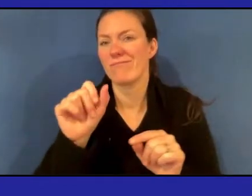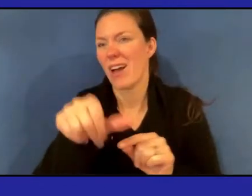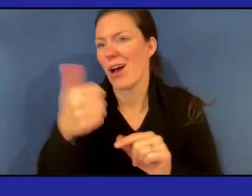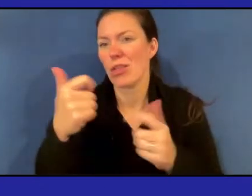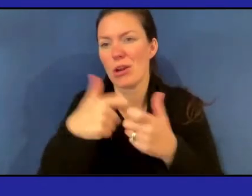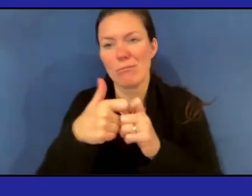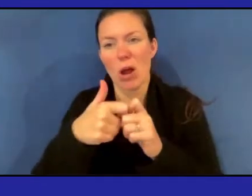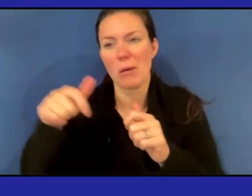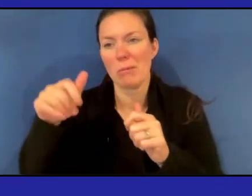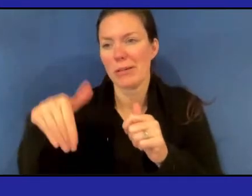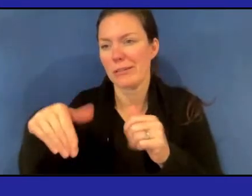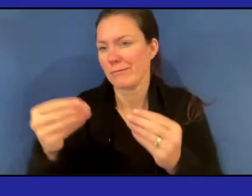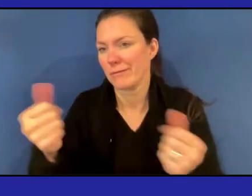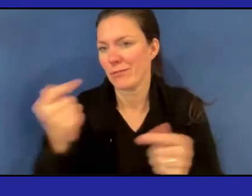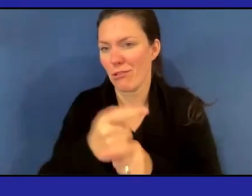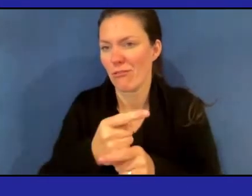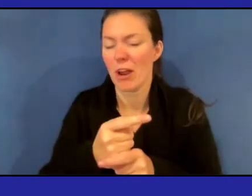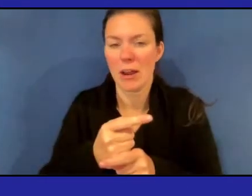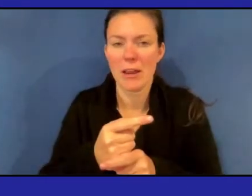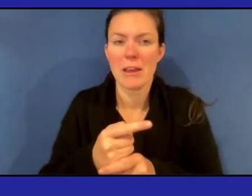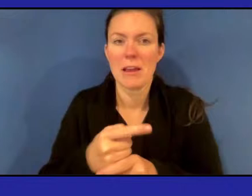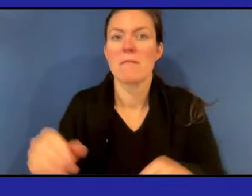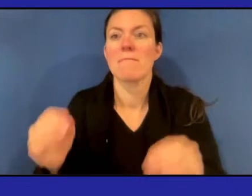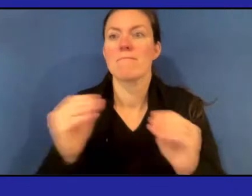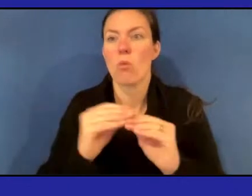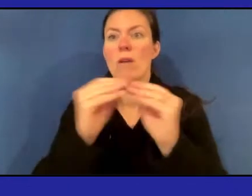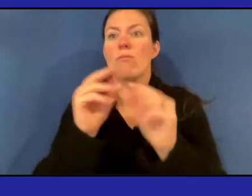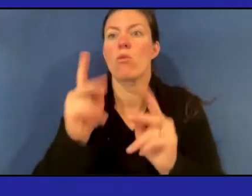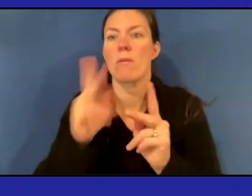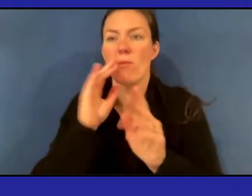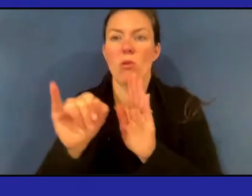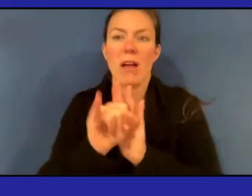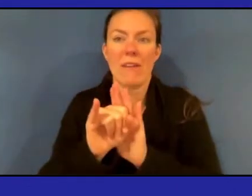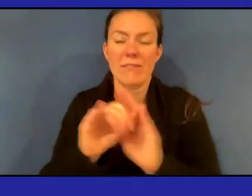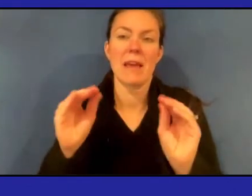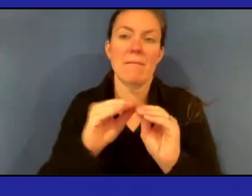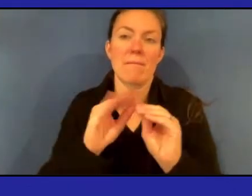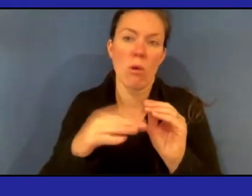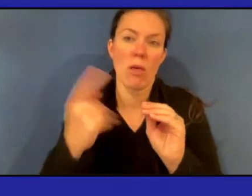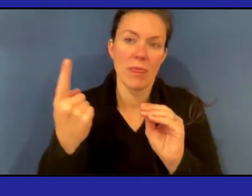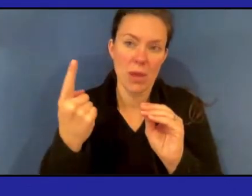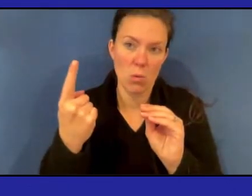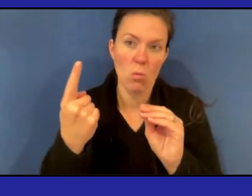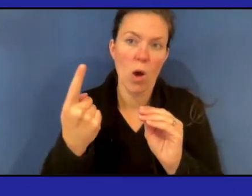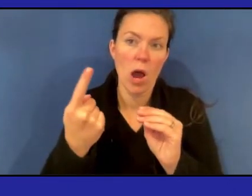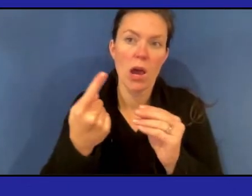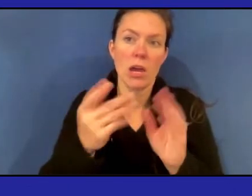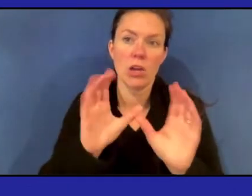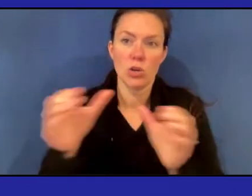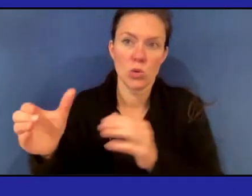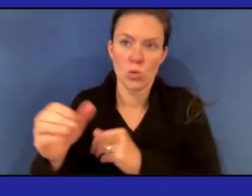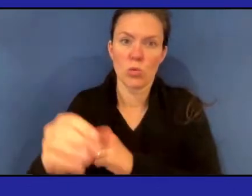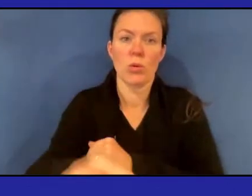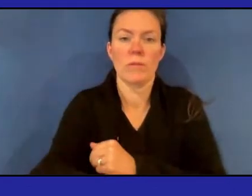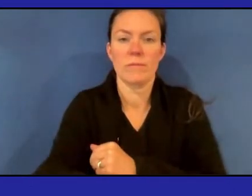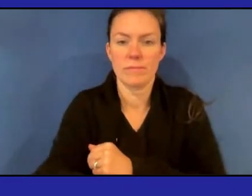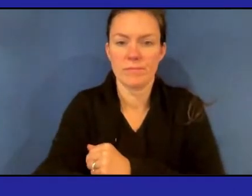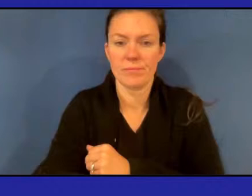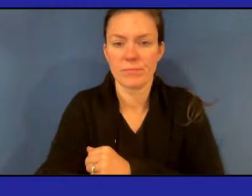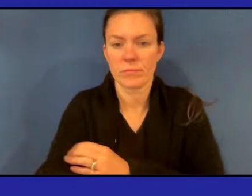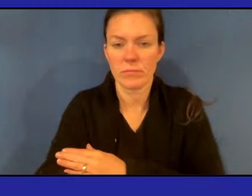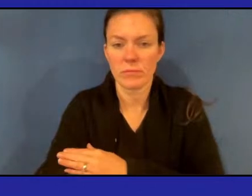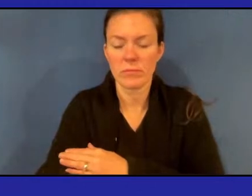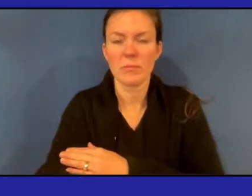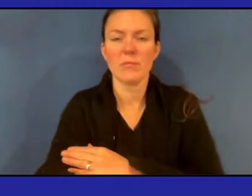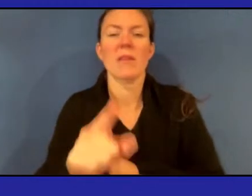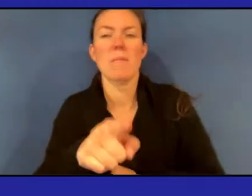bigger and bigger as more and more people identify as more than one ethnic group. Well, but for the purposes, I think the reason you're